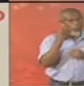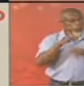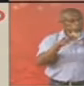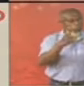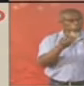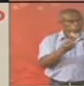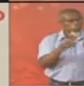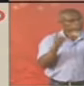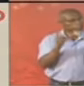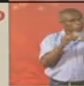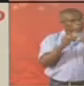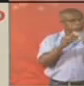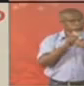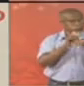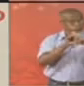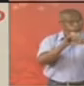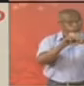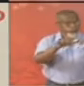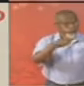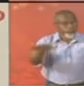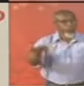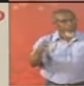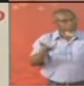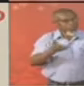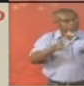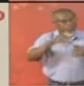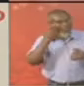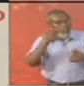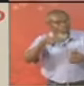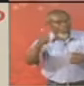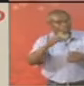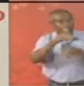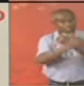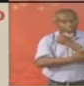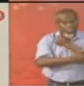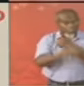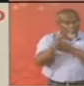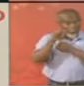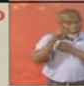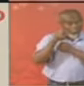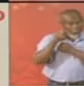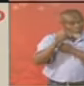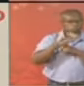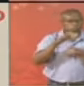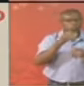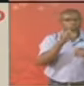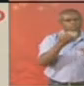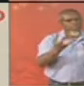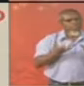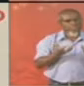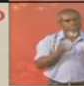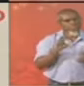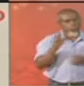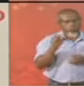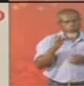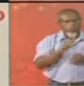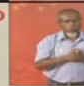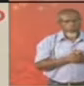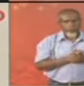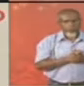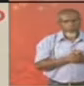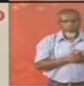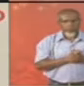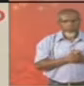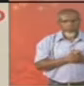a widespread epidemic, as we've seen happen in other countries. So yes, there is the drive